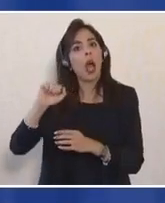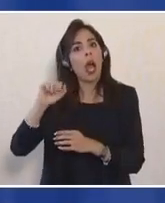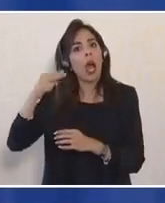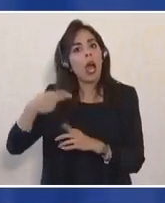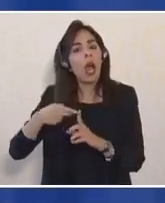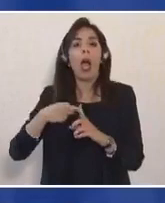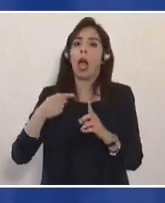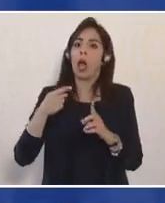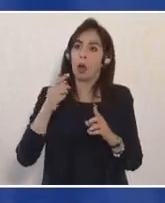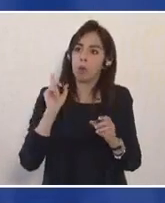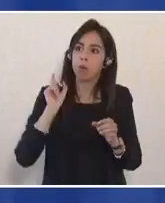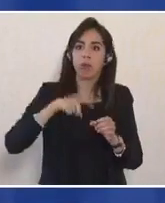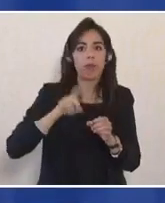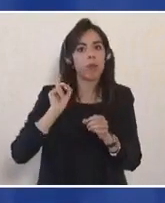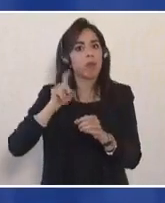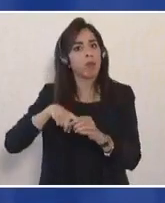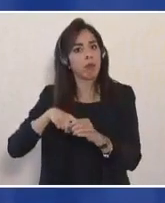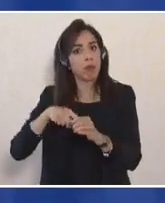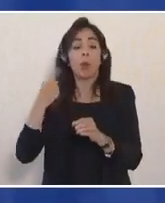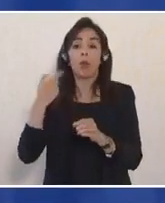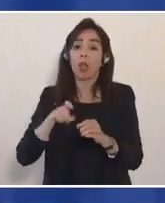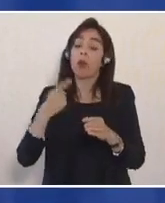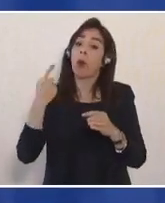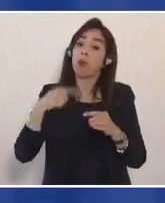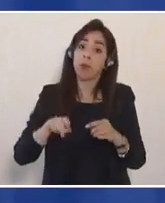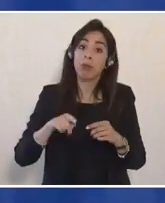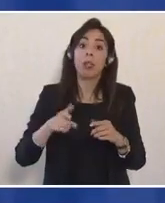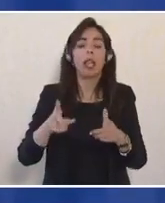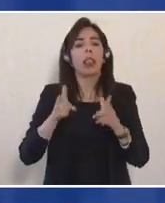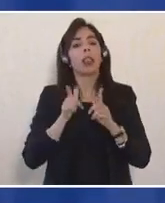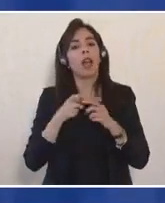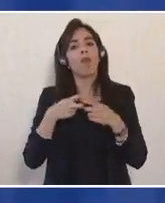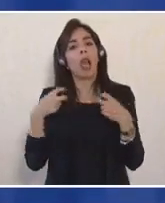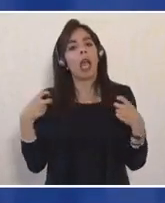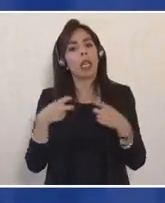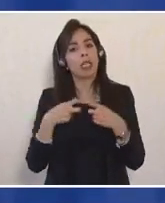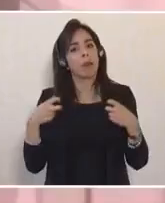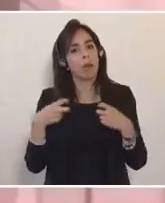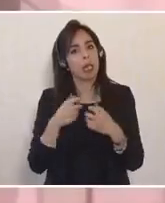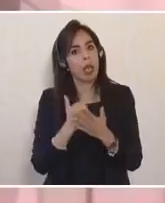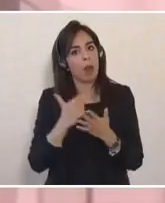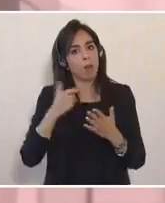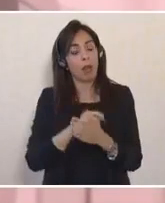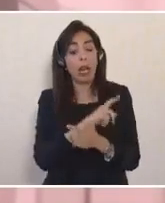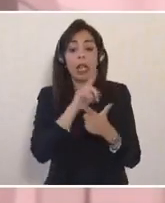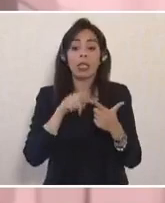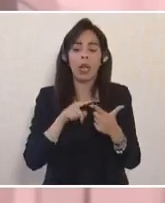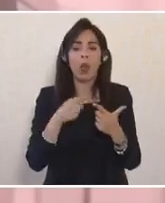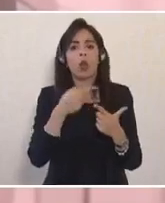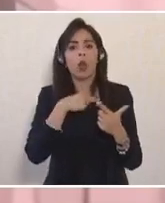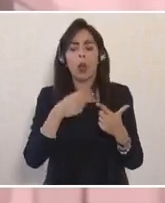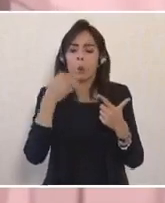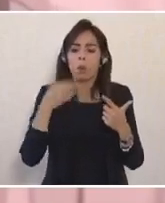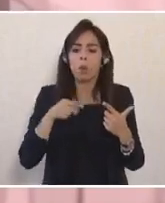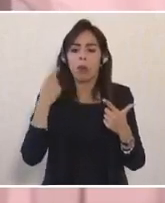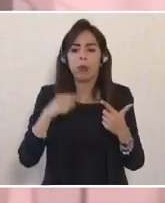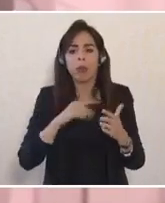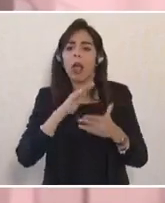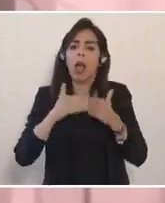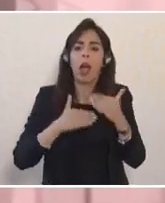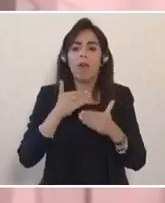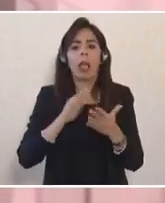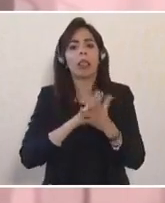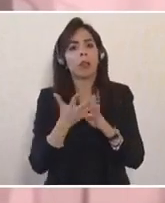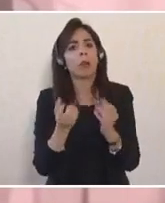you ensure that it's really going forward? We now take the initiative and bring the European proposal to